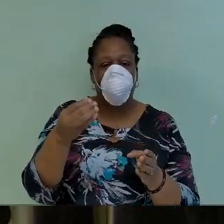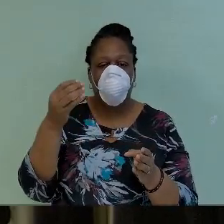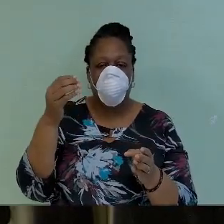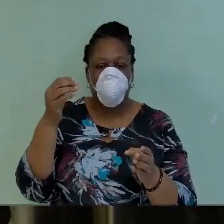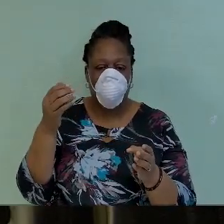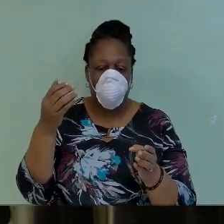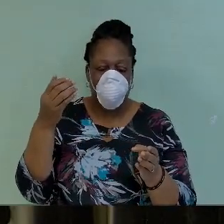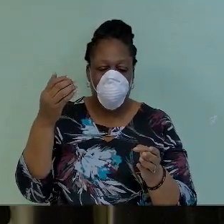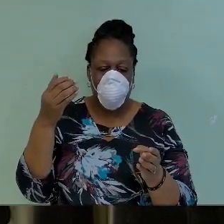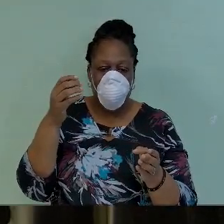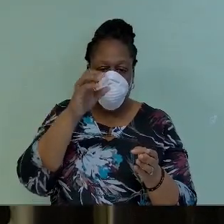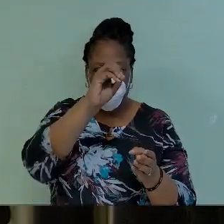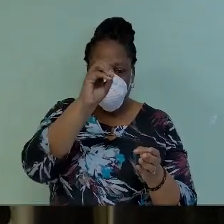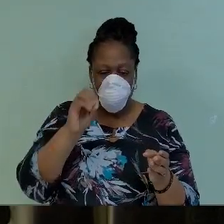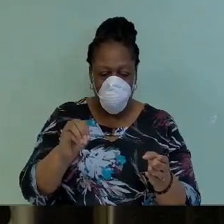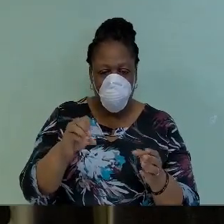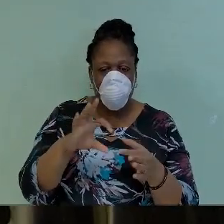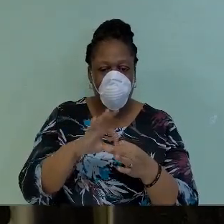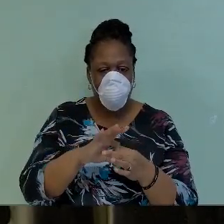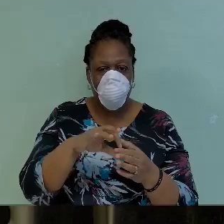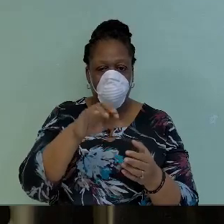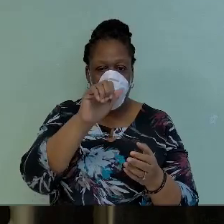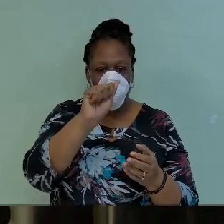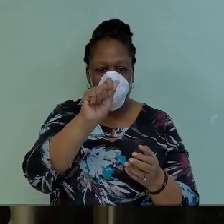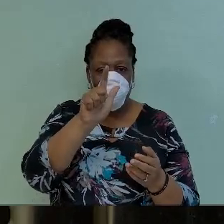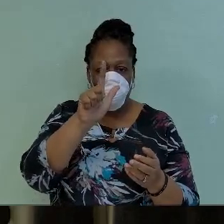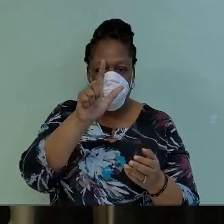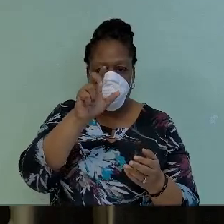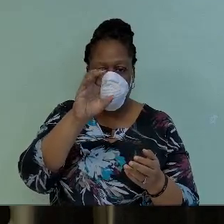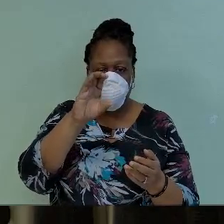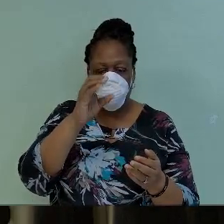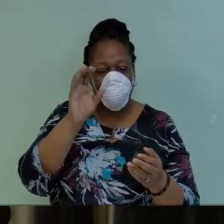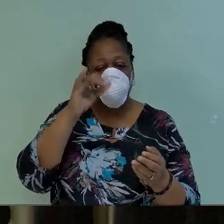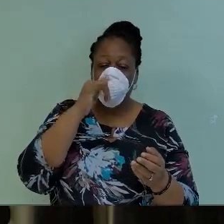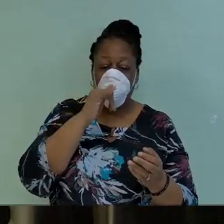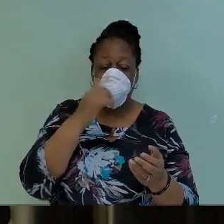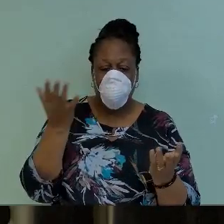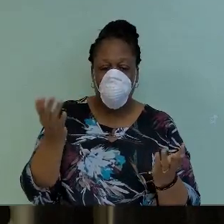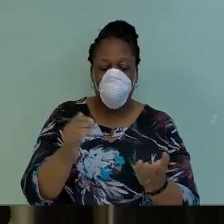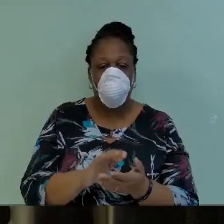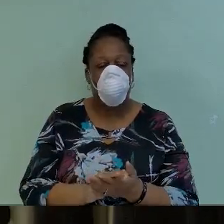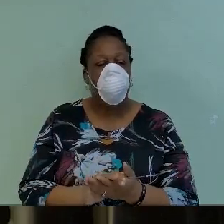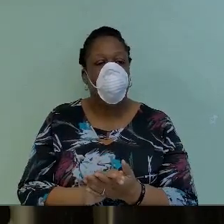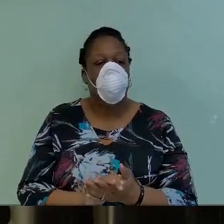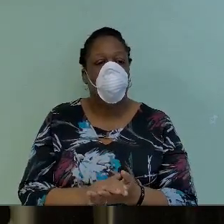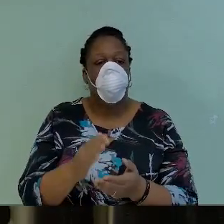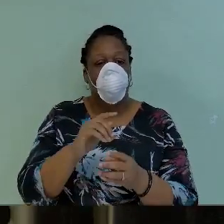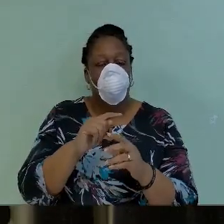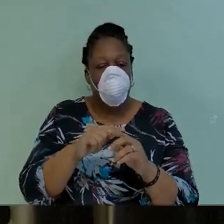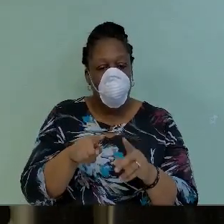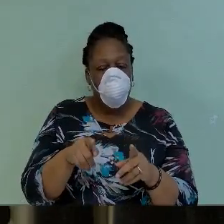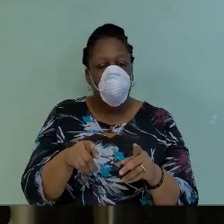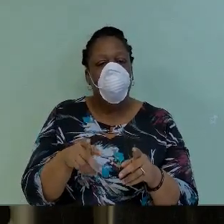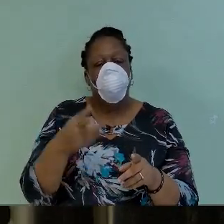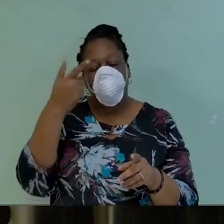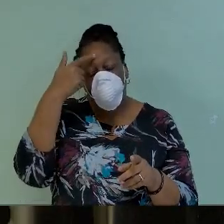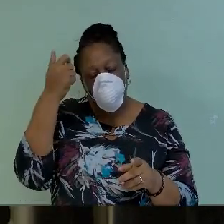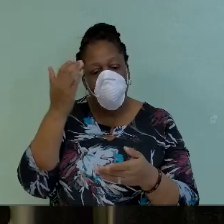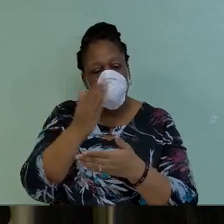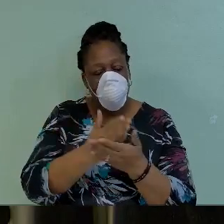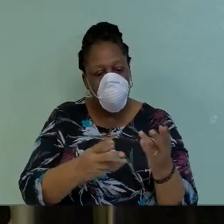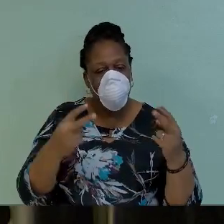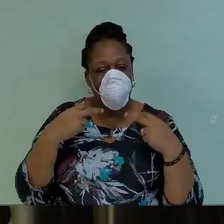like things like scents, they would reduce the actual strength of the alcohol. So in